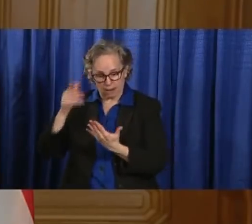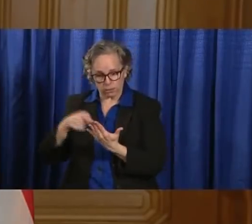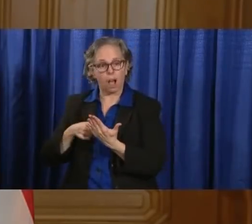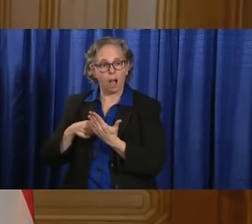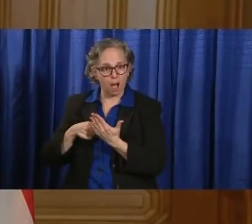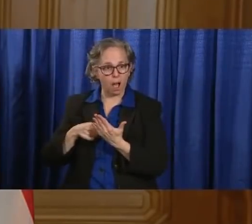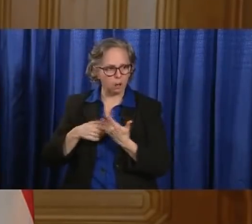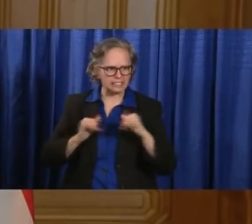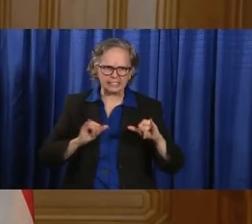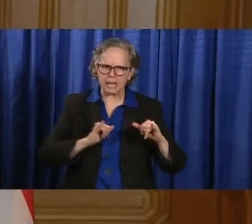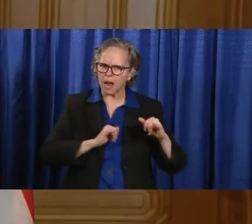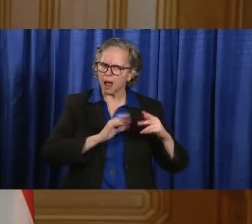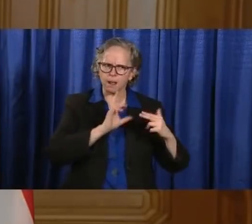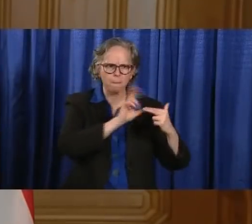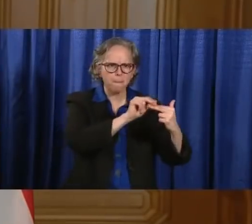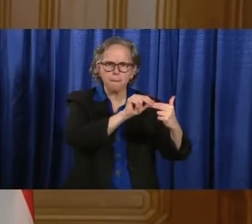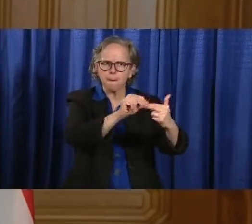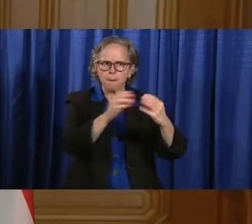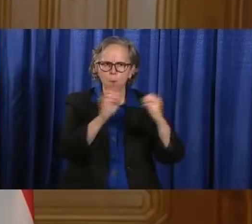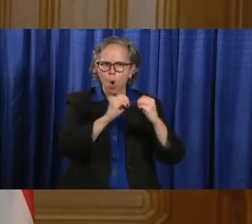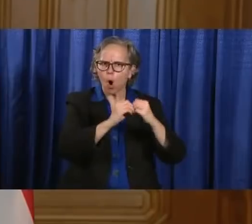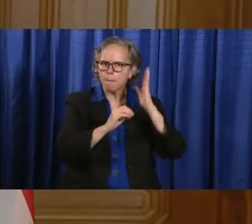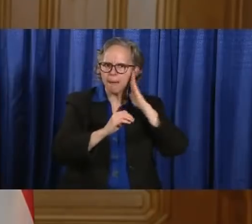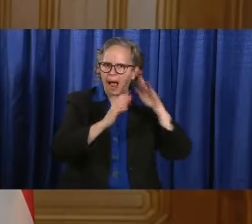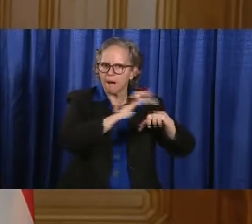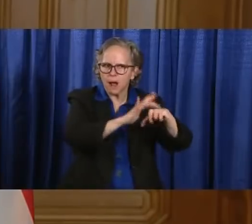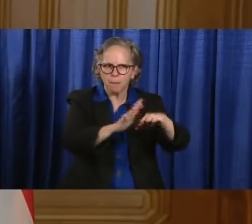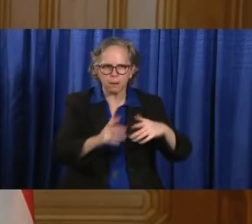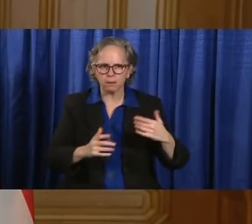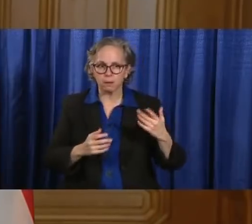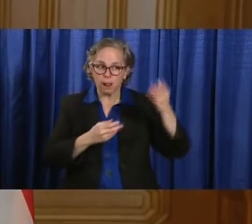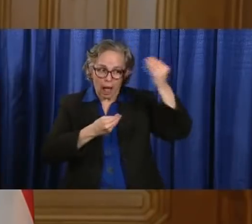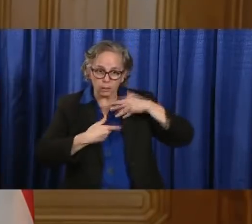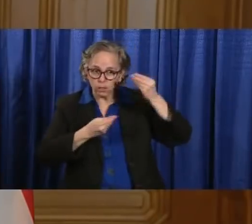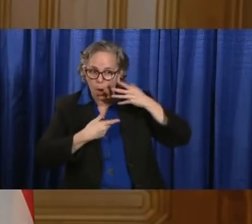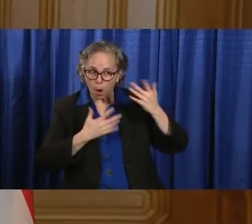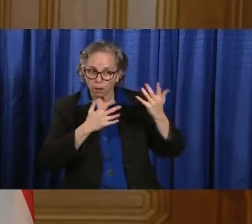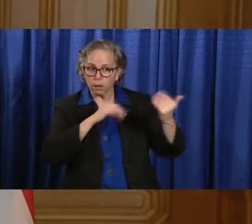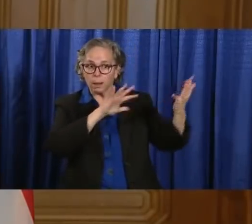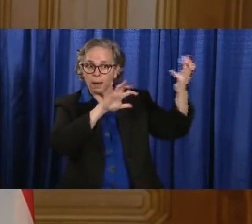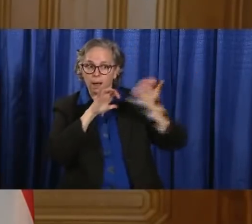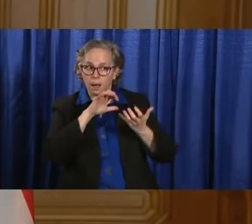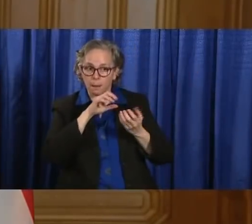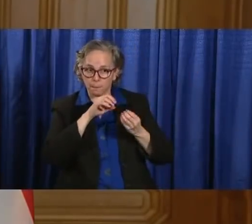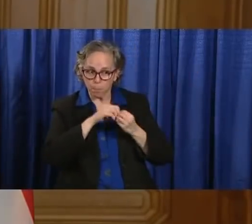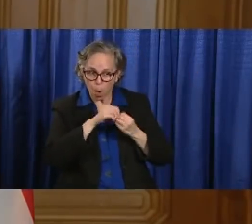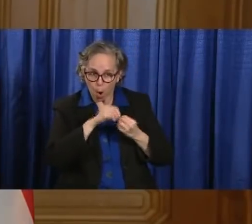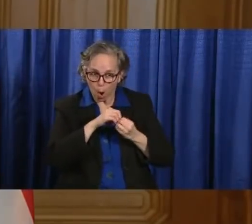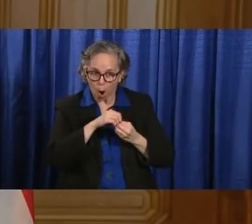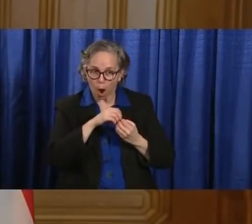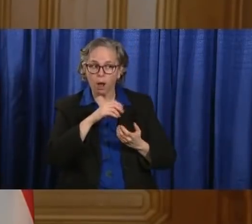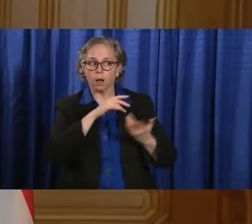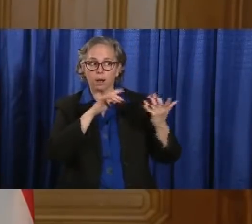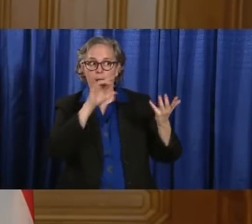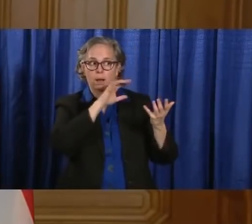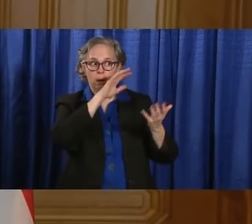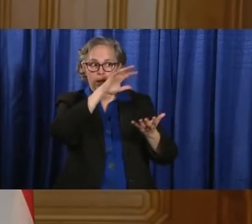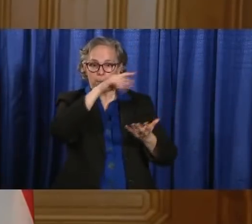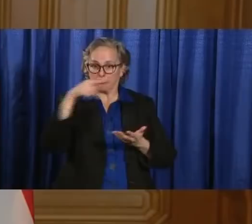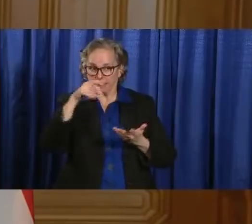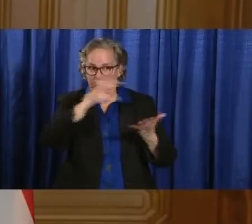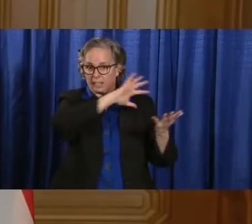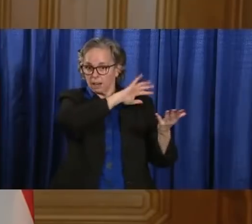things to be online, come in, we will certainly share that with you, and we'll continue to do that in these daily